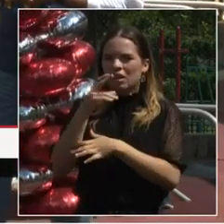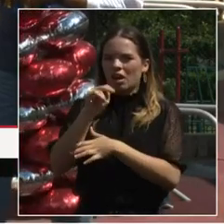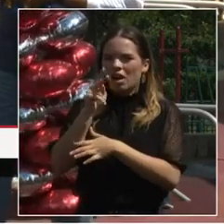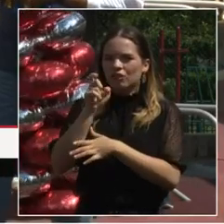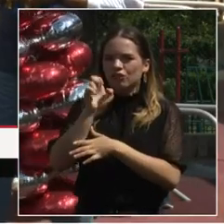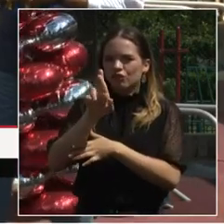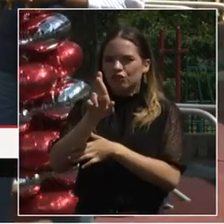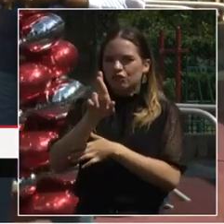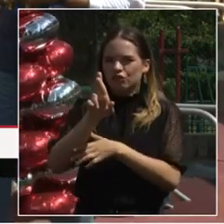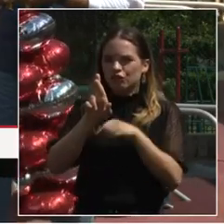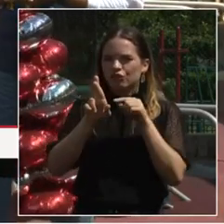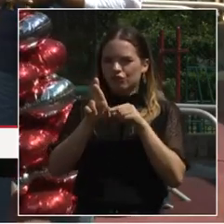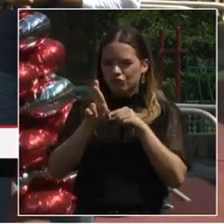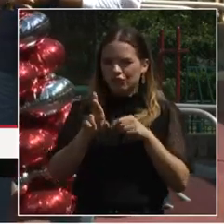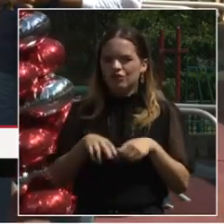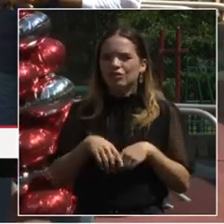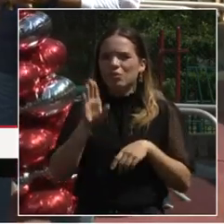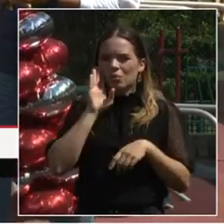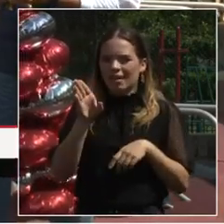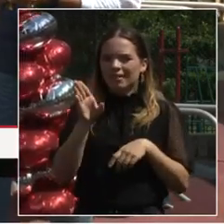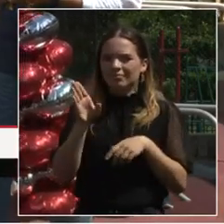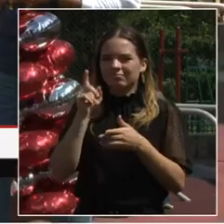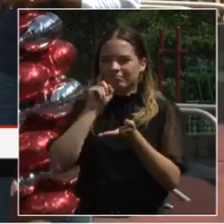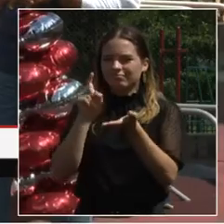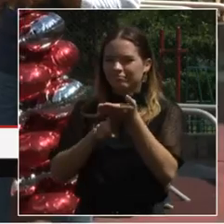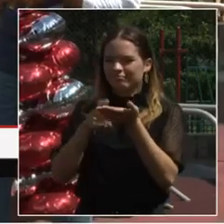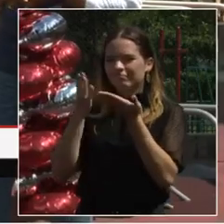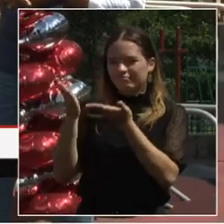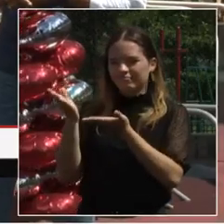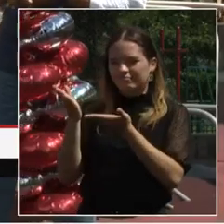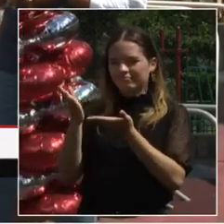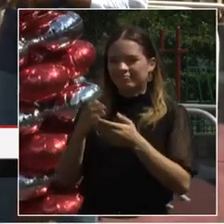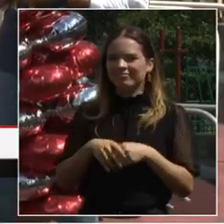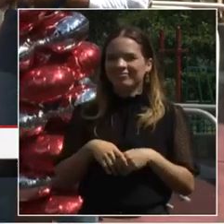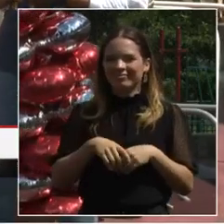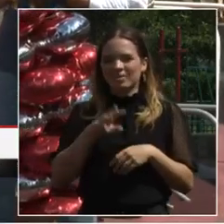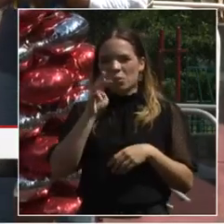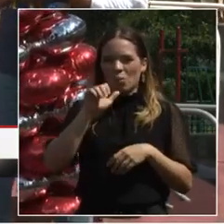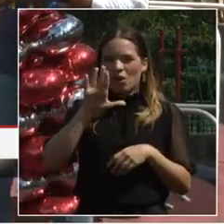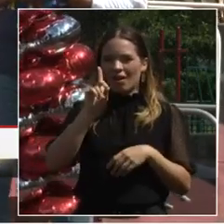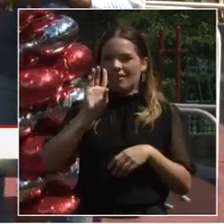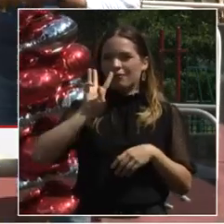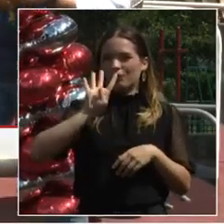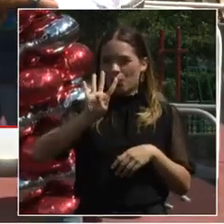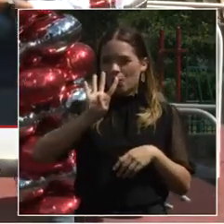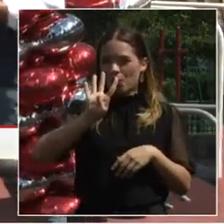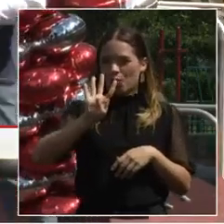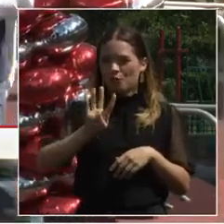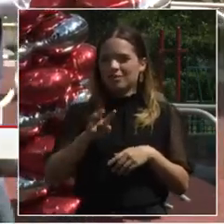Ward 4 seniors. And thank you all. For Ward 4, we are about to get more fit. Thank you.